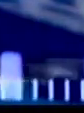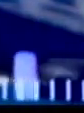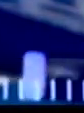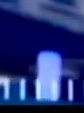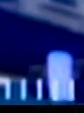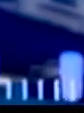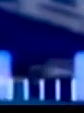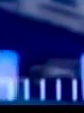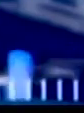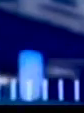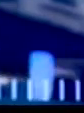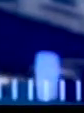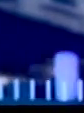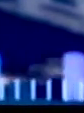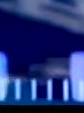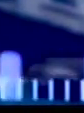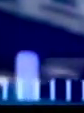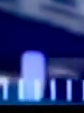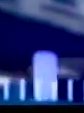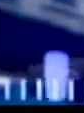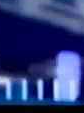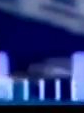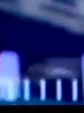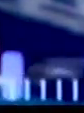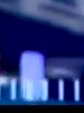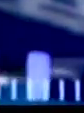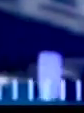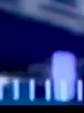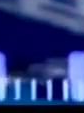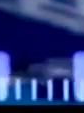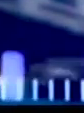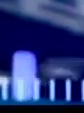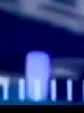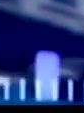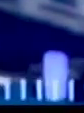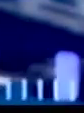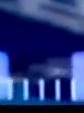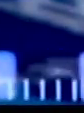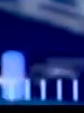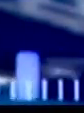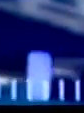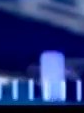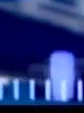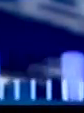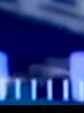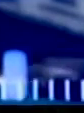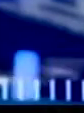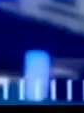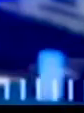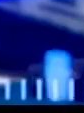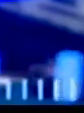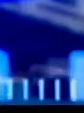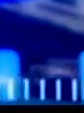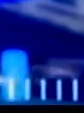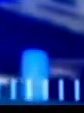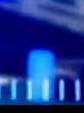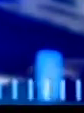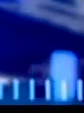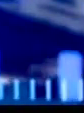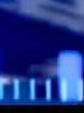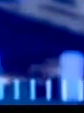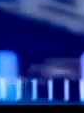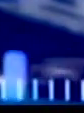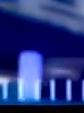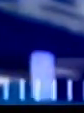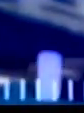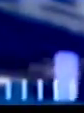blessings. In the snow, our garments were washed white by sanctification. In the sunshine, the glory of